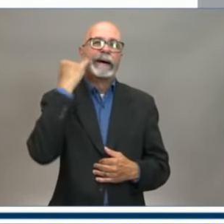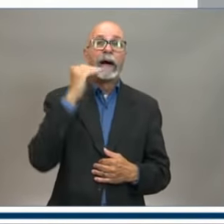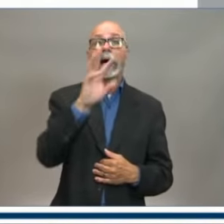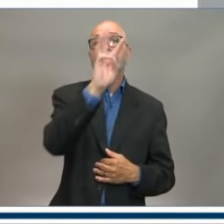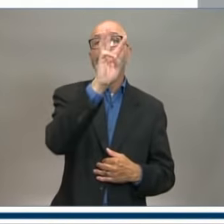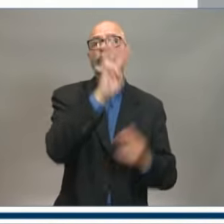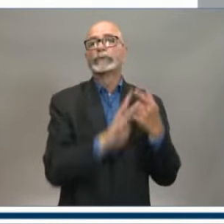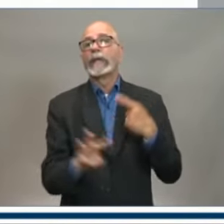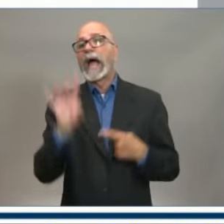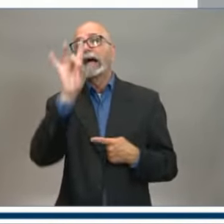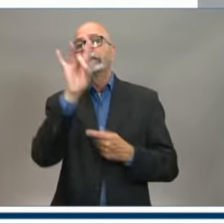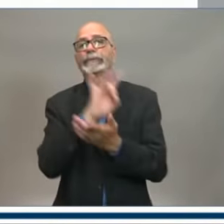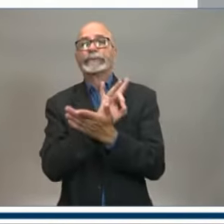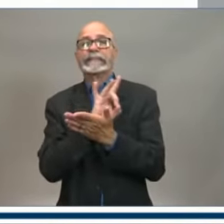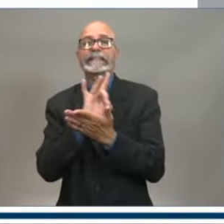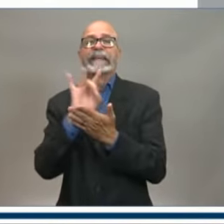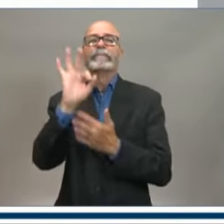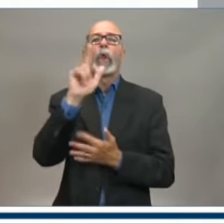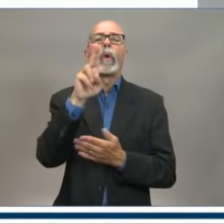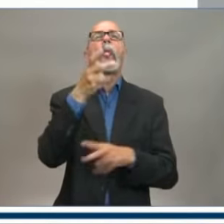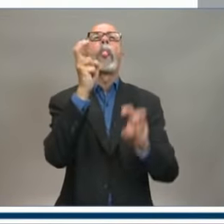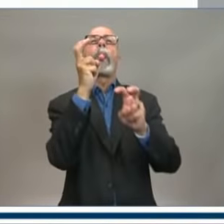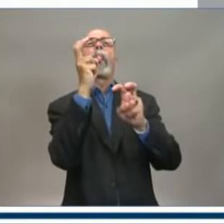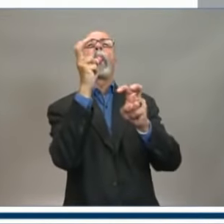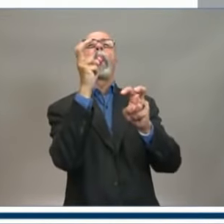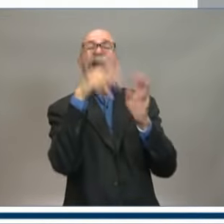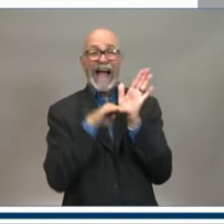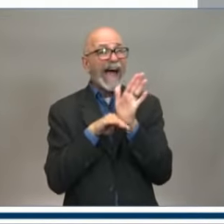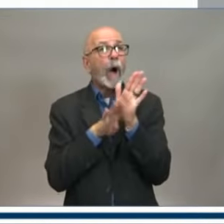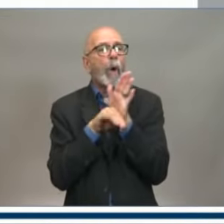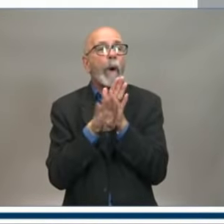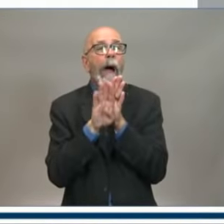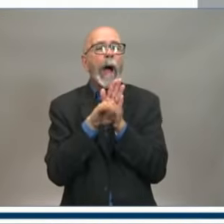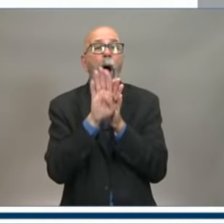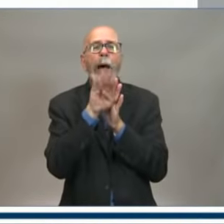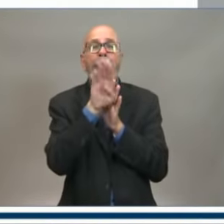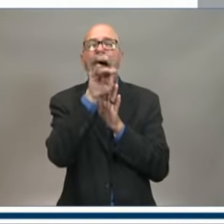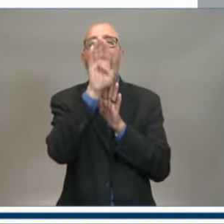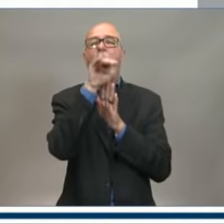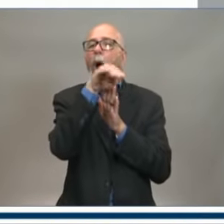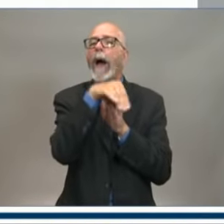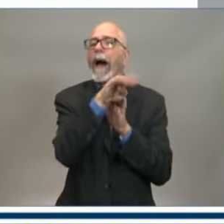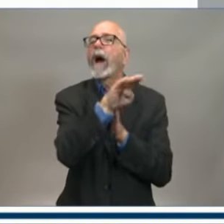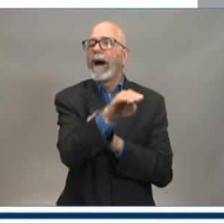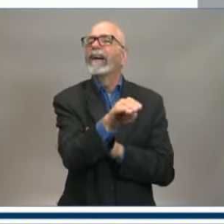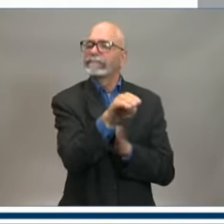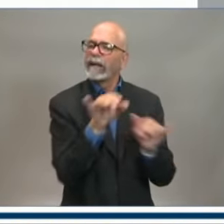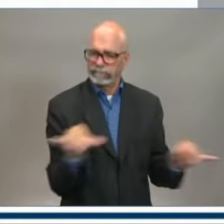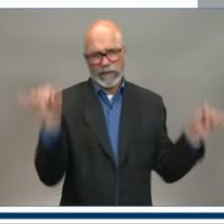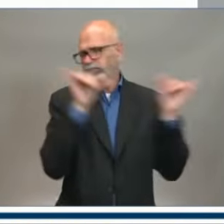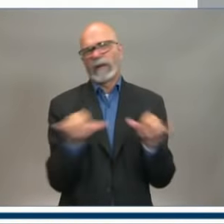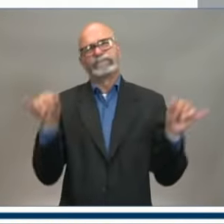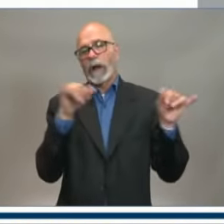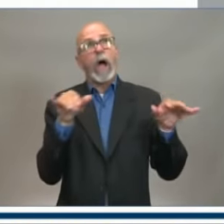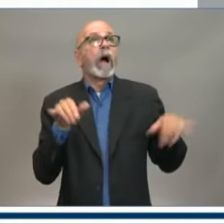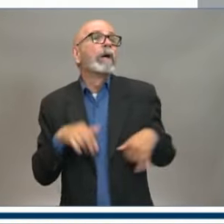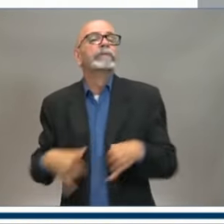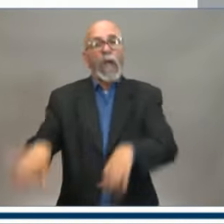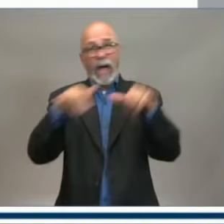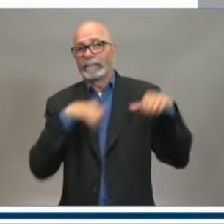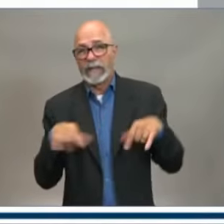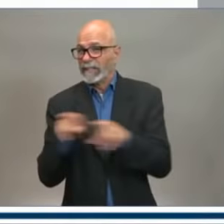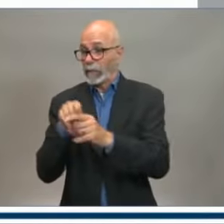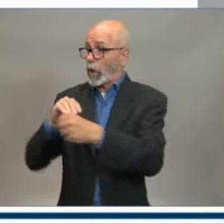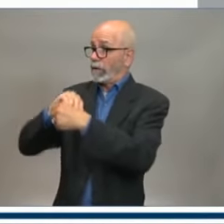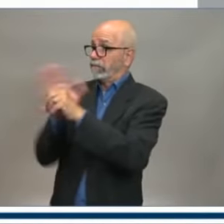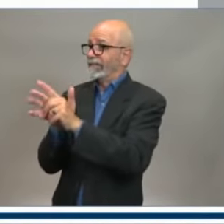of high activity, then a fairly rapid drop off. So the curve actually looked very typical to me. We certainly fully expect